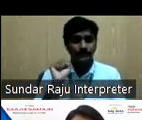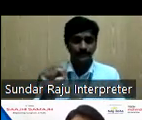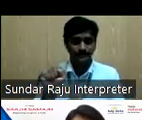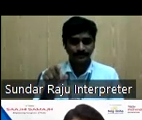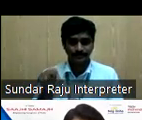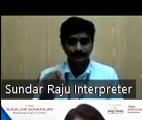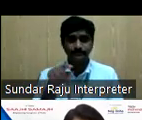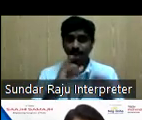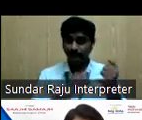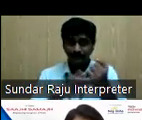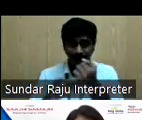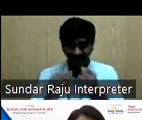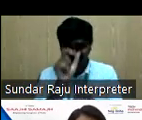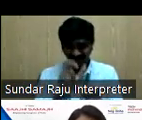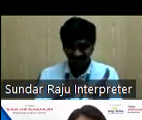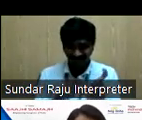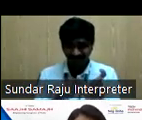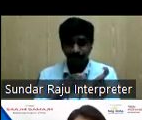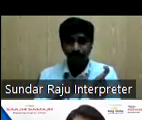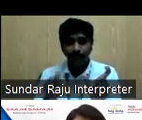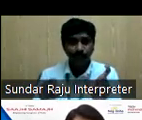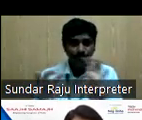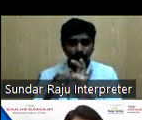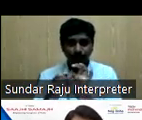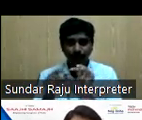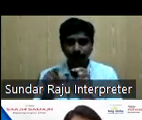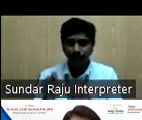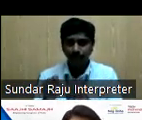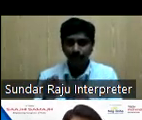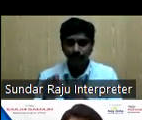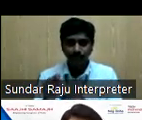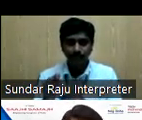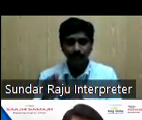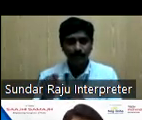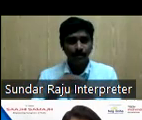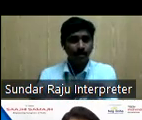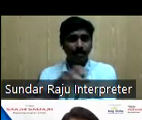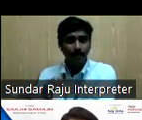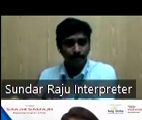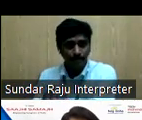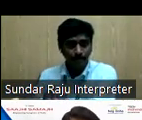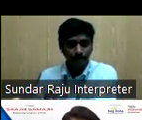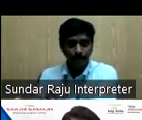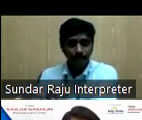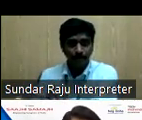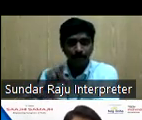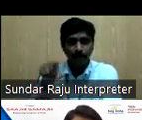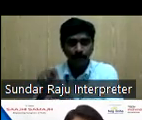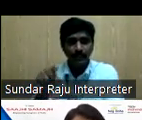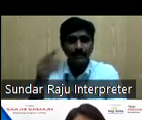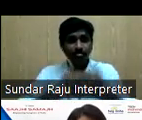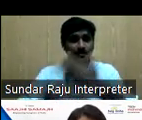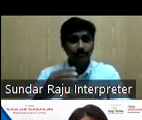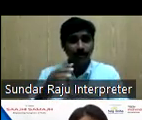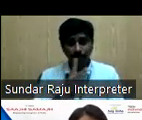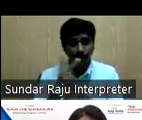Samajh is 11th in the series, and it aims to initiate a discussion on empowering caregivers of persons with disabilities